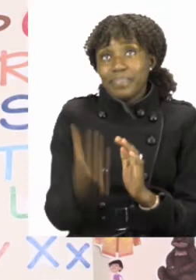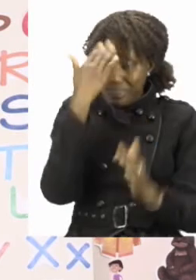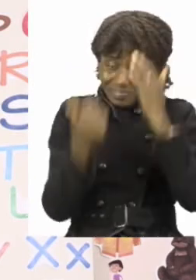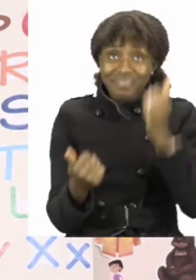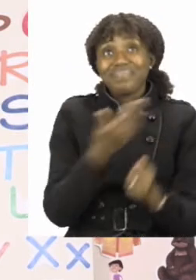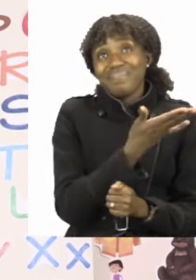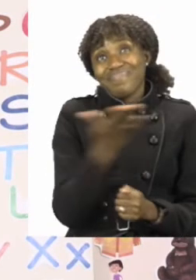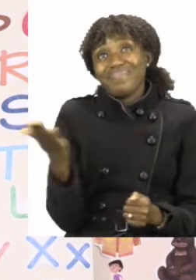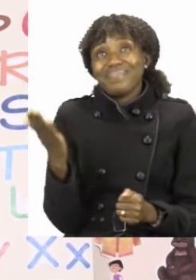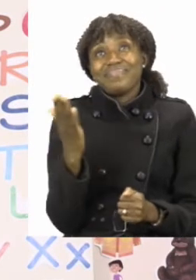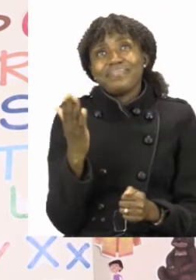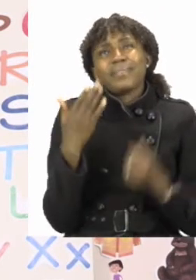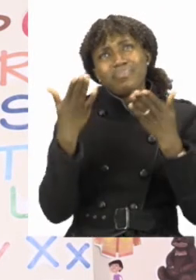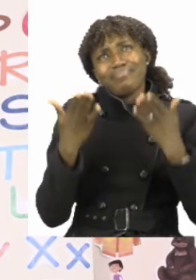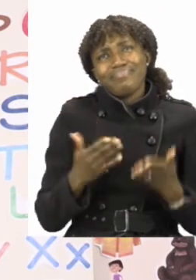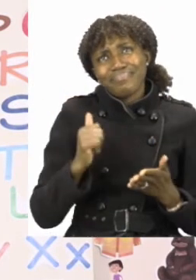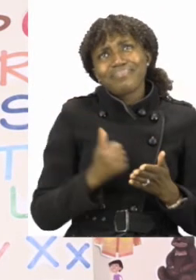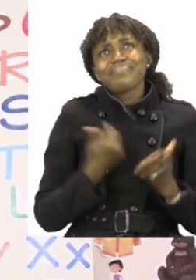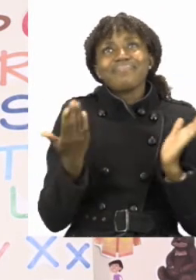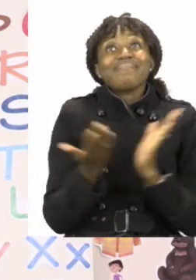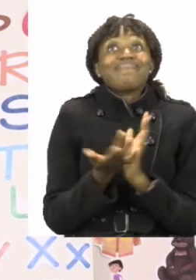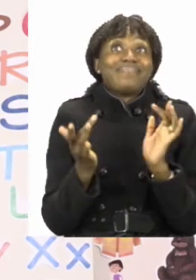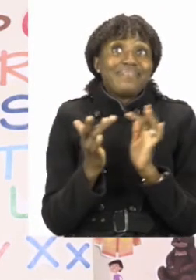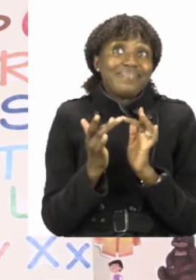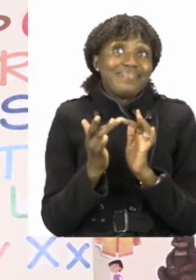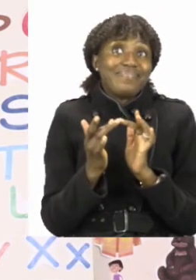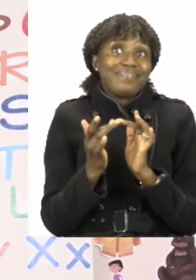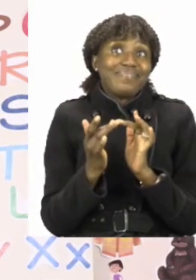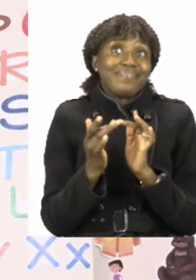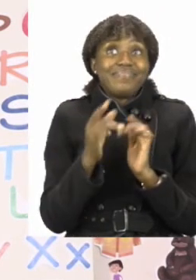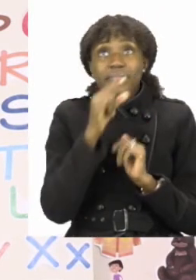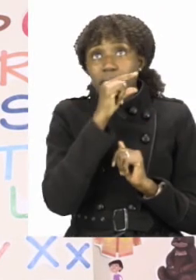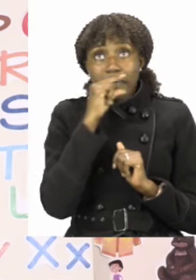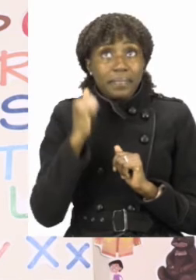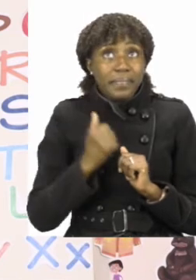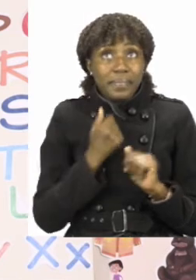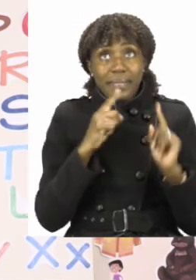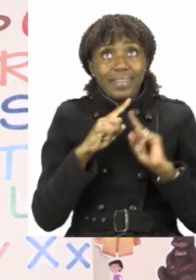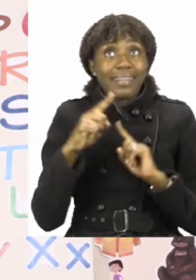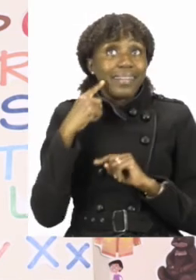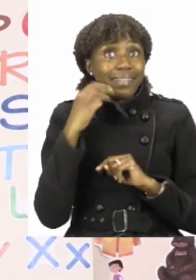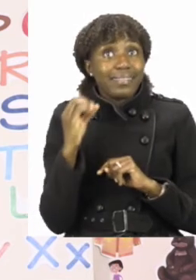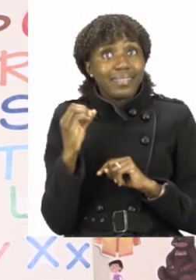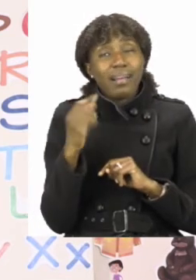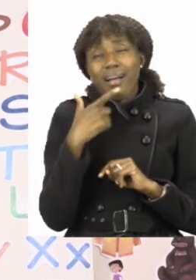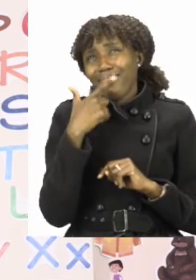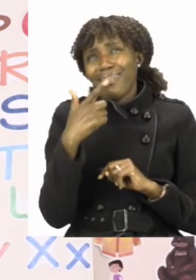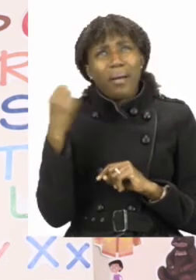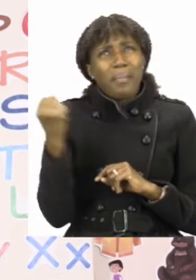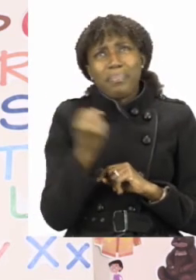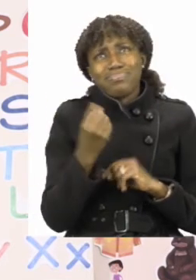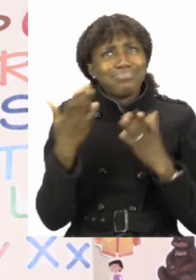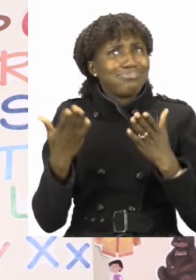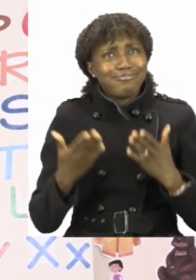Hello, grade ones, and welcome to My Zone Online School. My name is Teacher Mutsa, and thank you